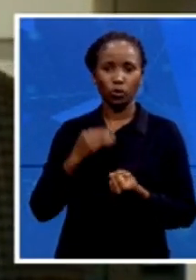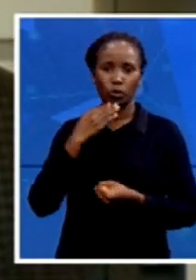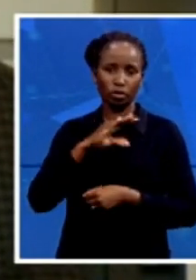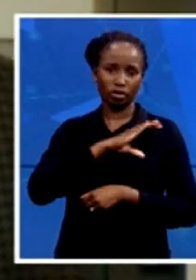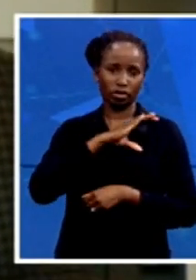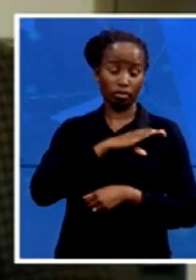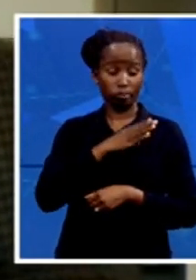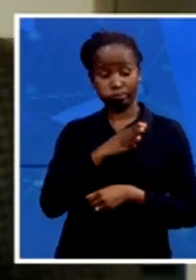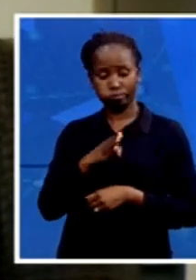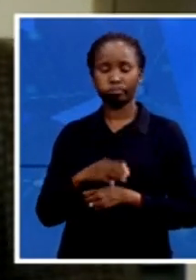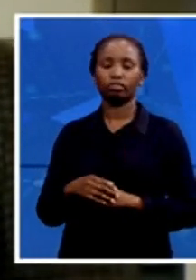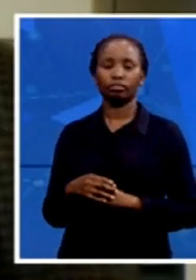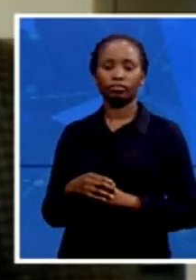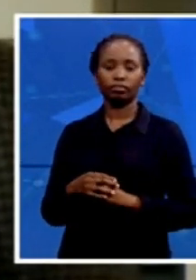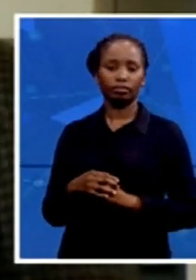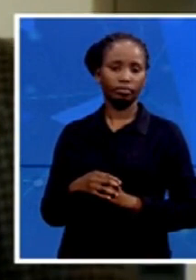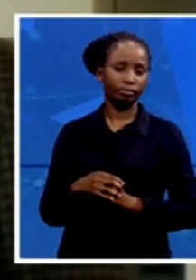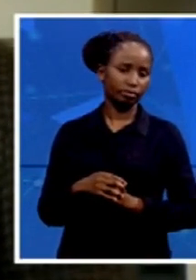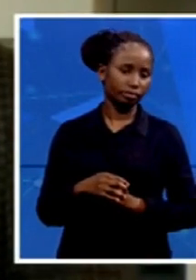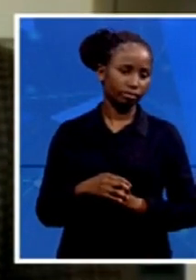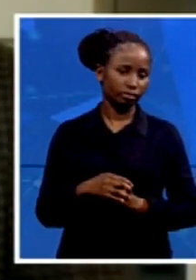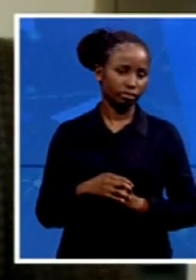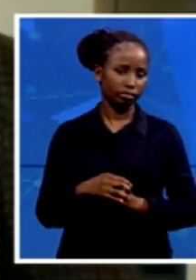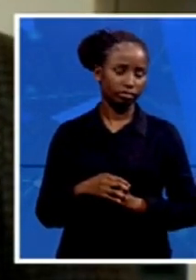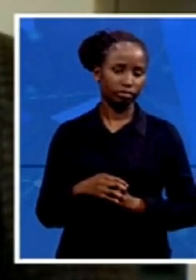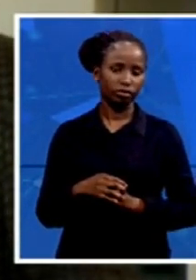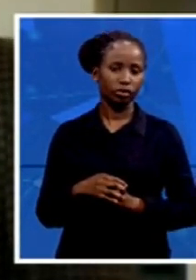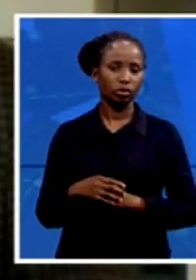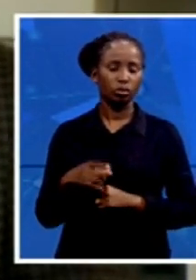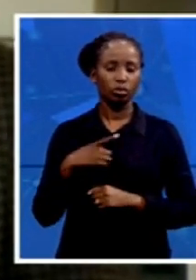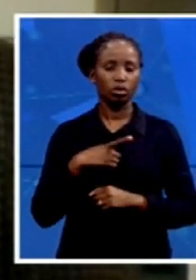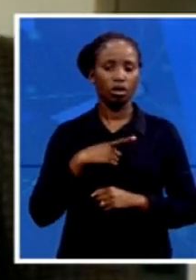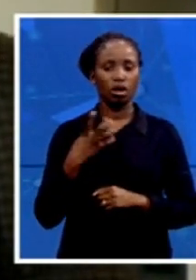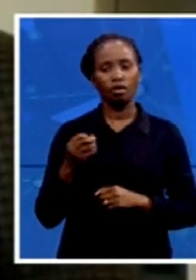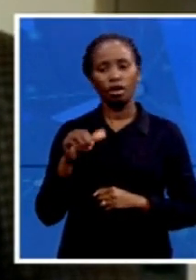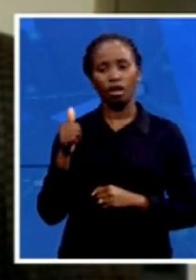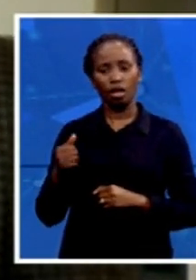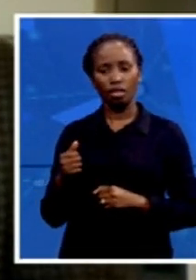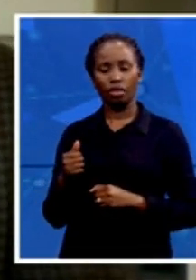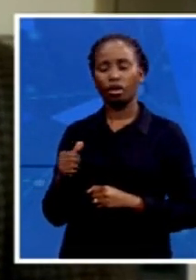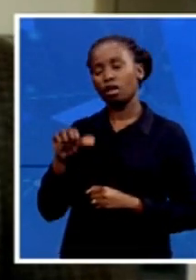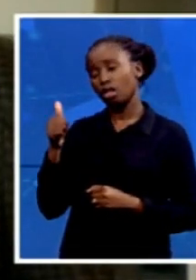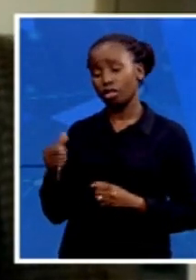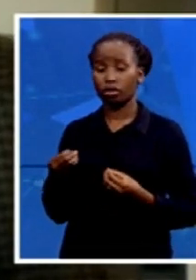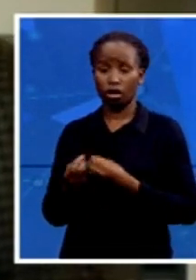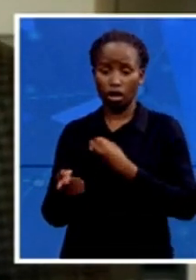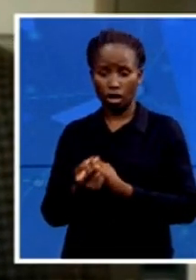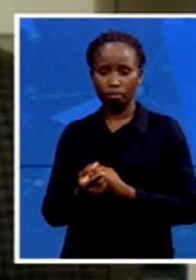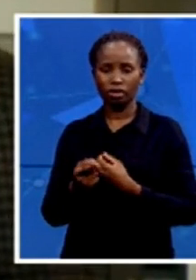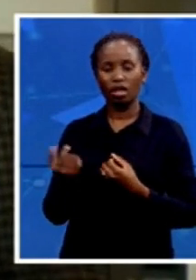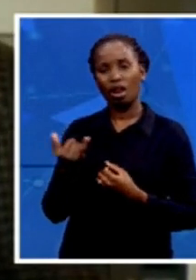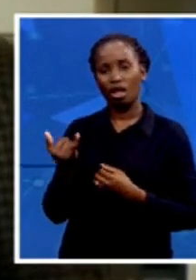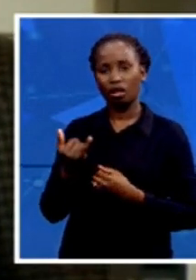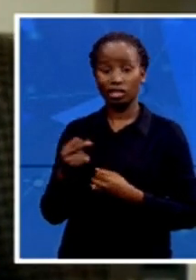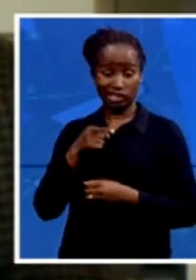invasive. There's other outcomes that people have looked at. Less blood loss. Minimal tissue